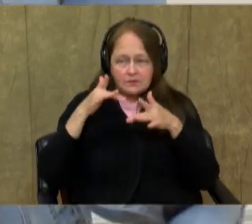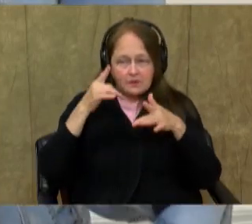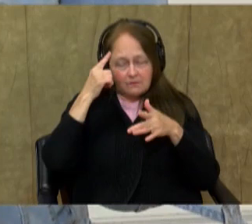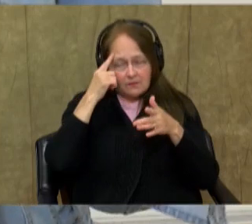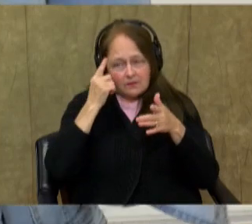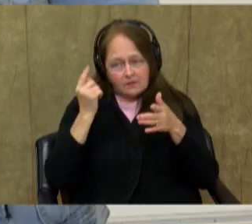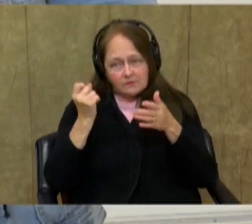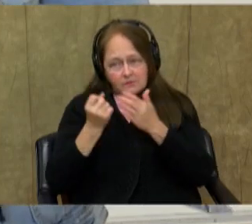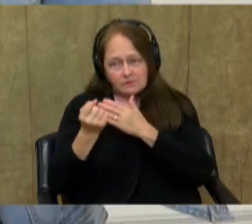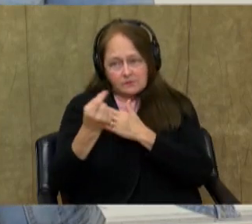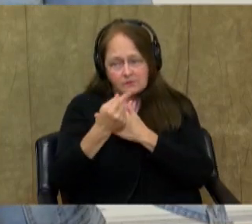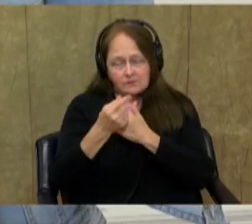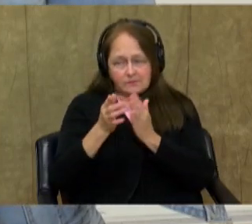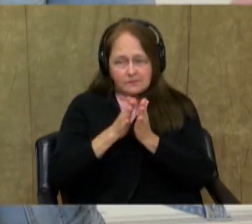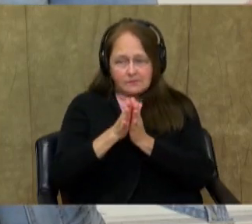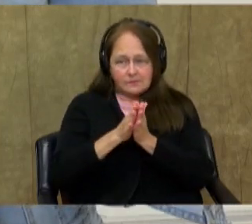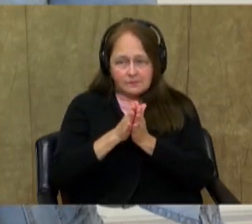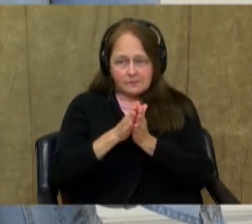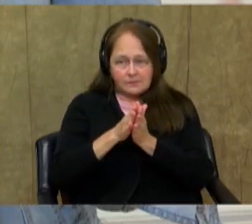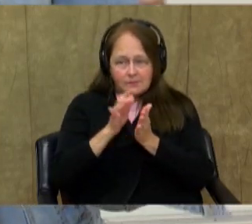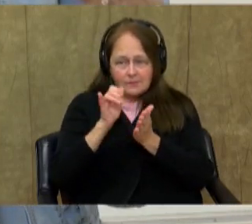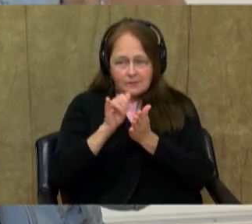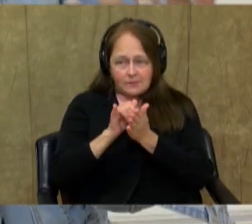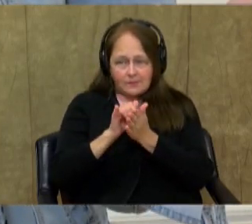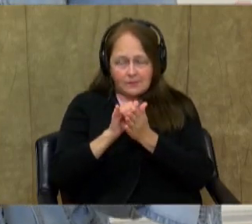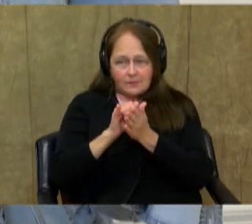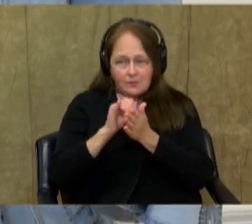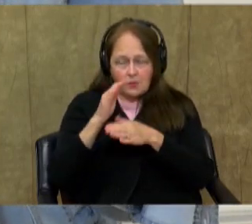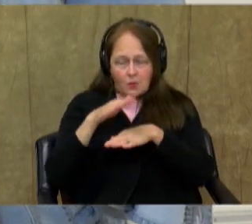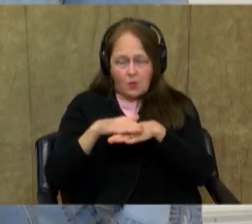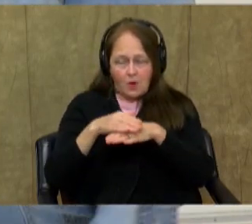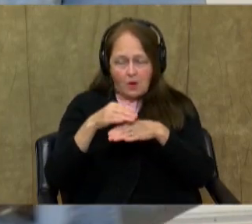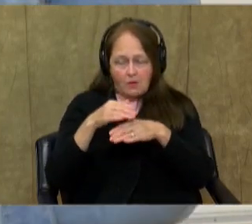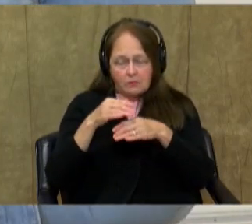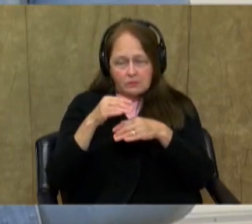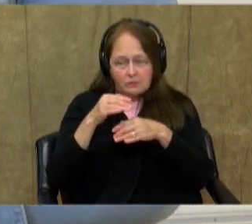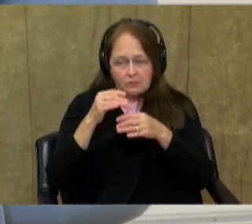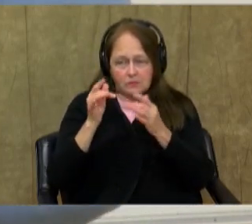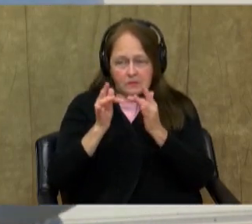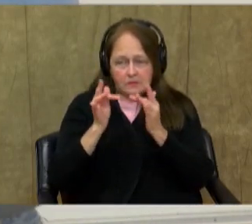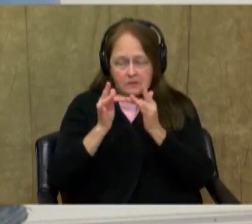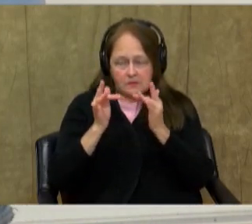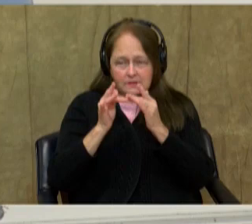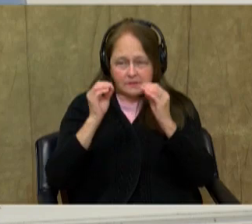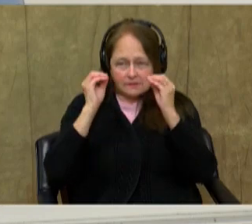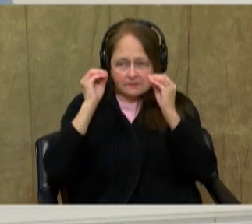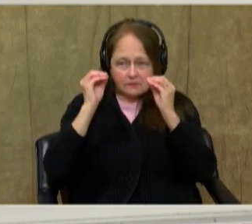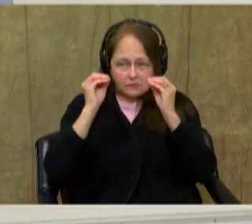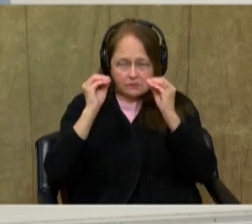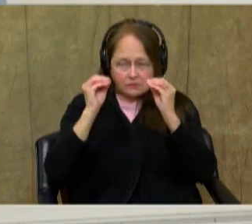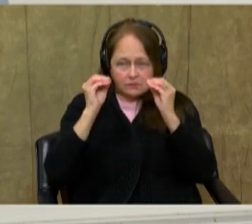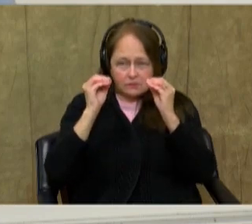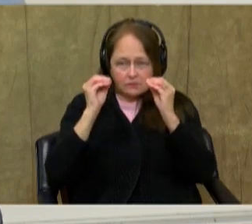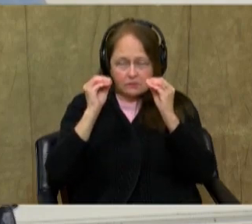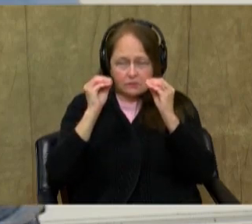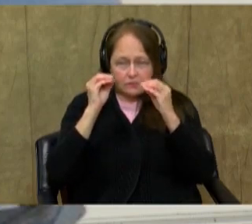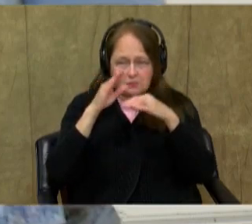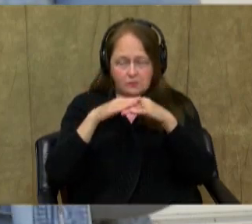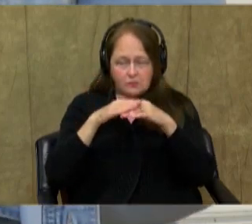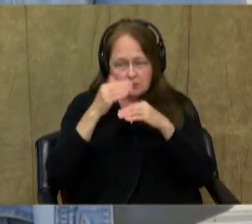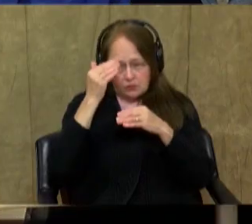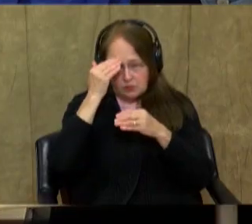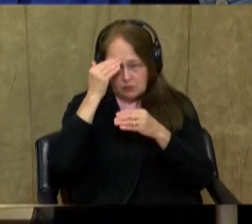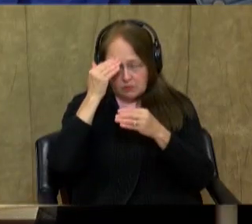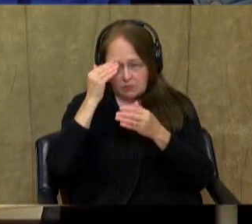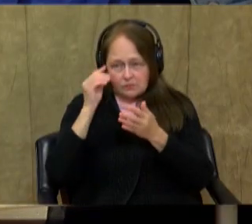in all of your learning this over the course of our online teaching. Now, here's some terms we need to